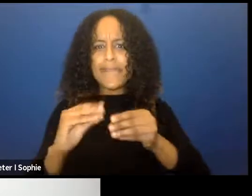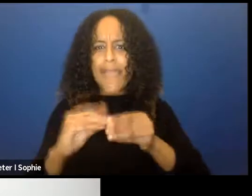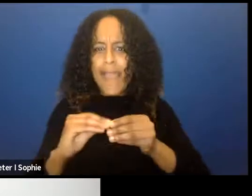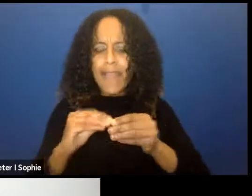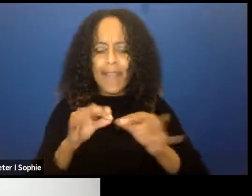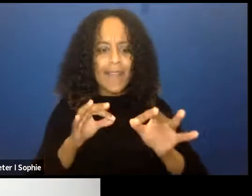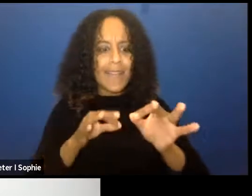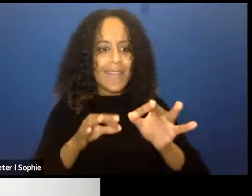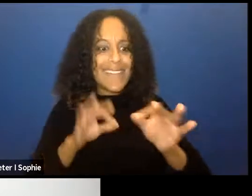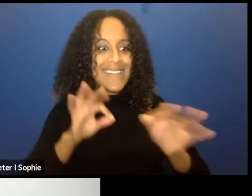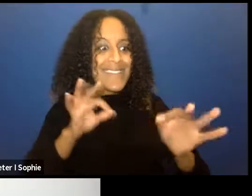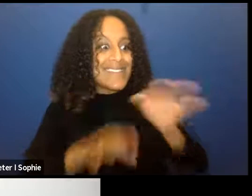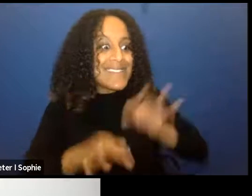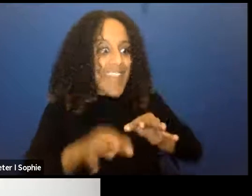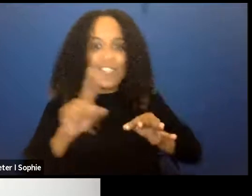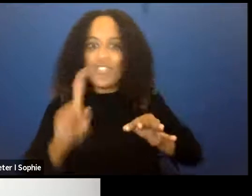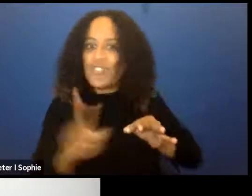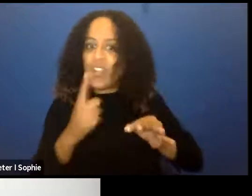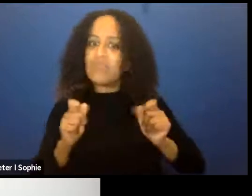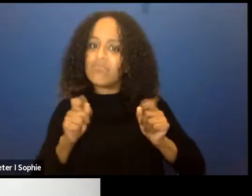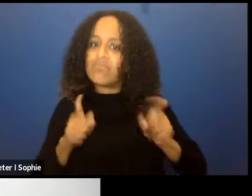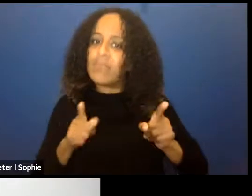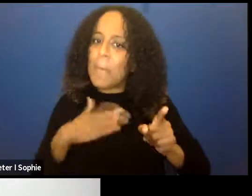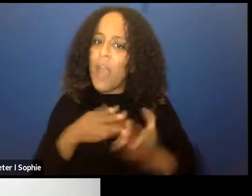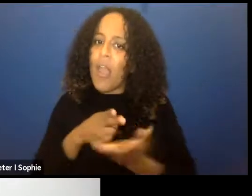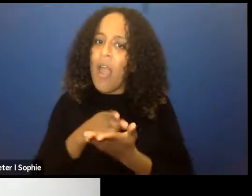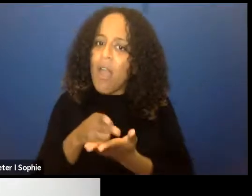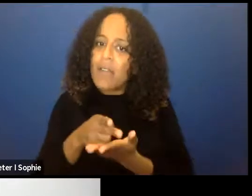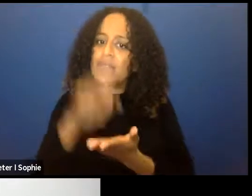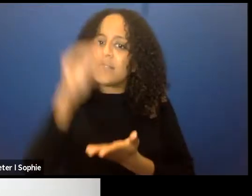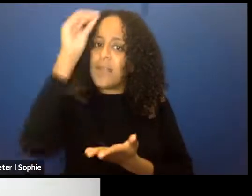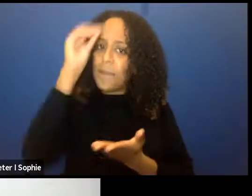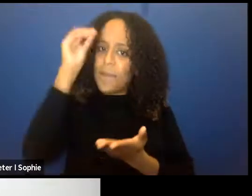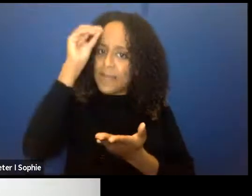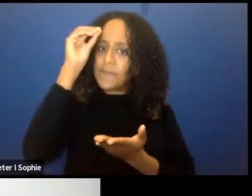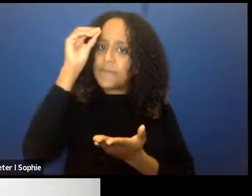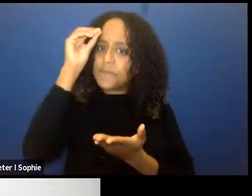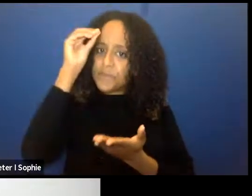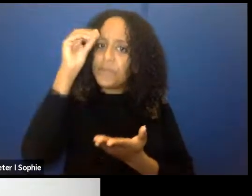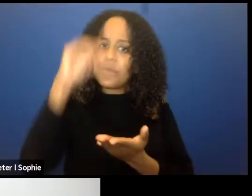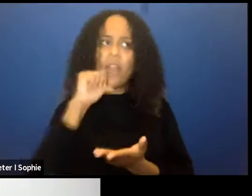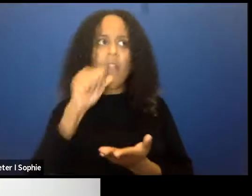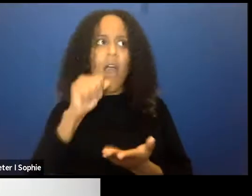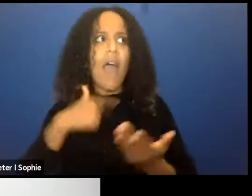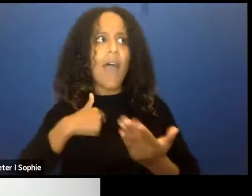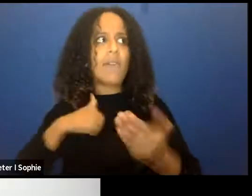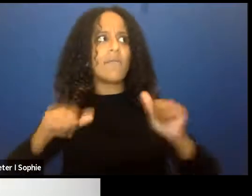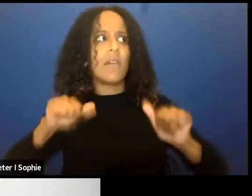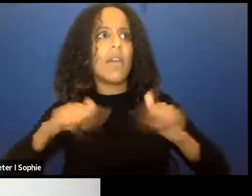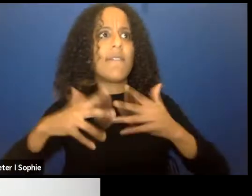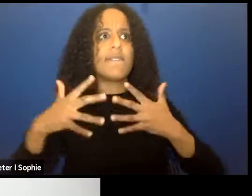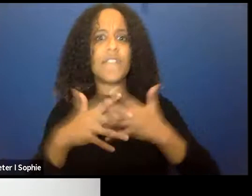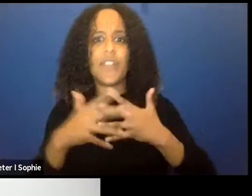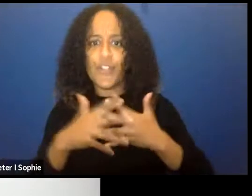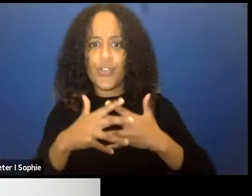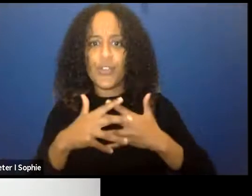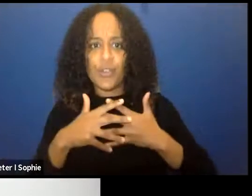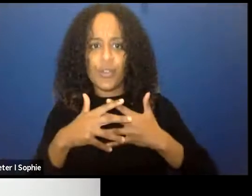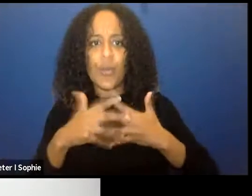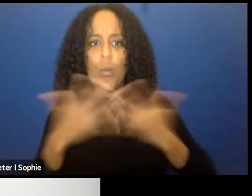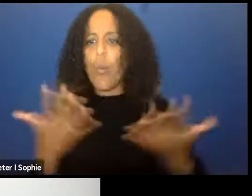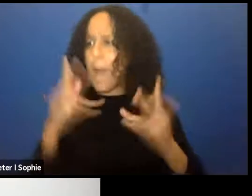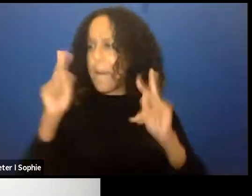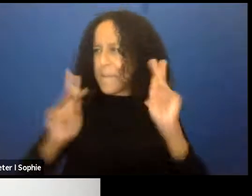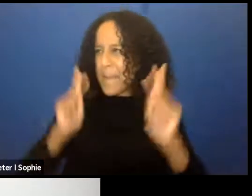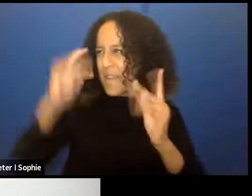just being able to give my honest opinion, and not have that fear of what people